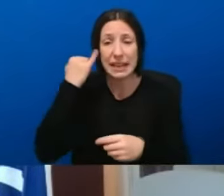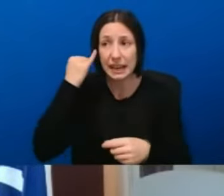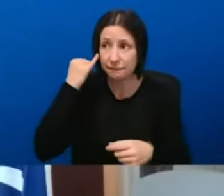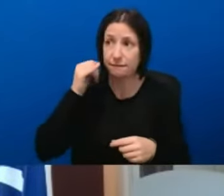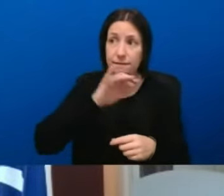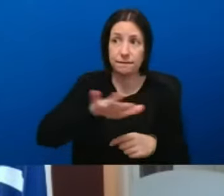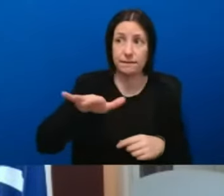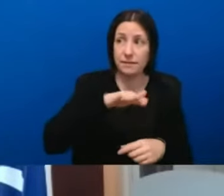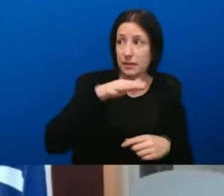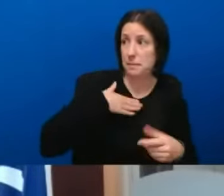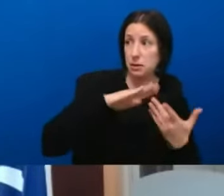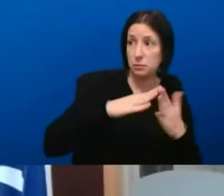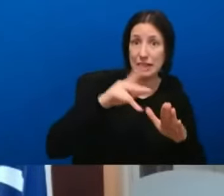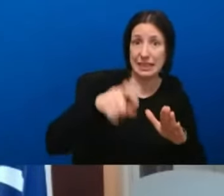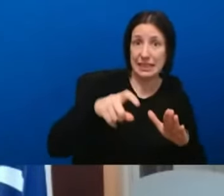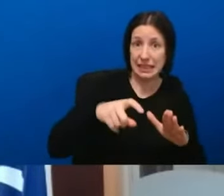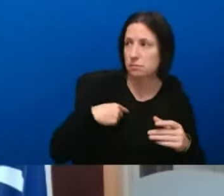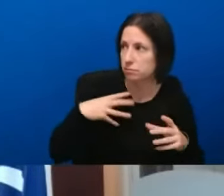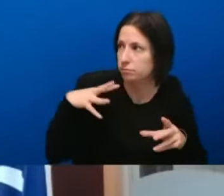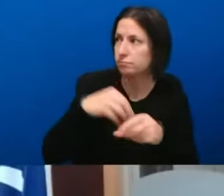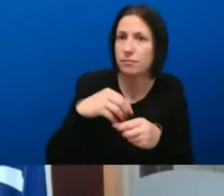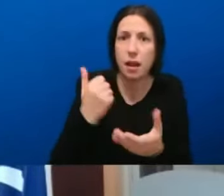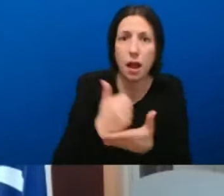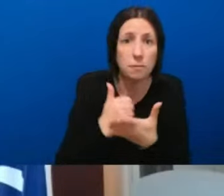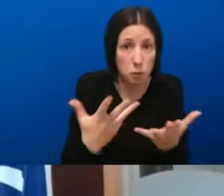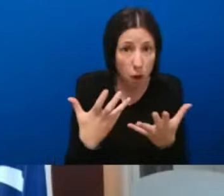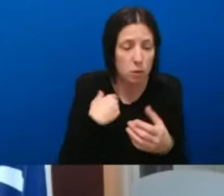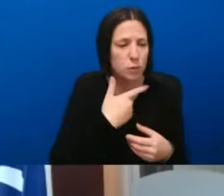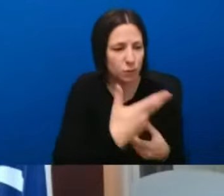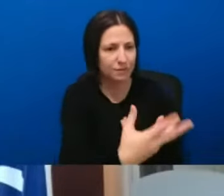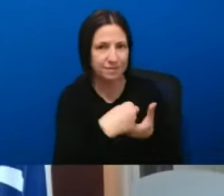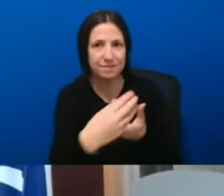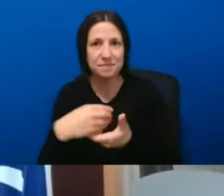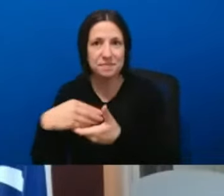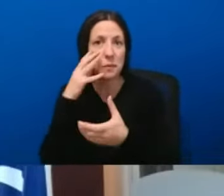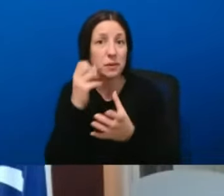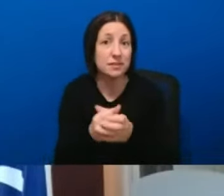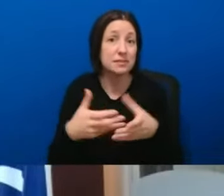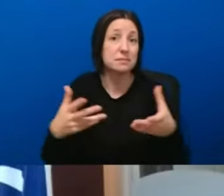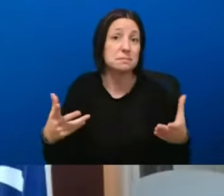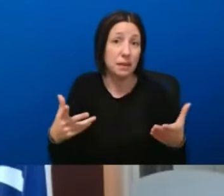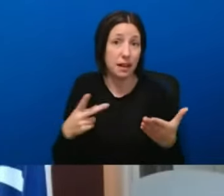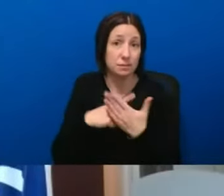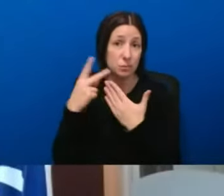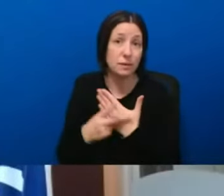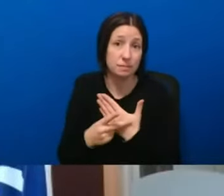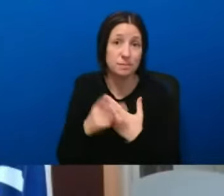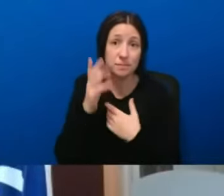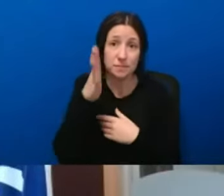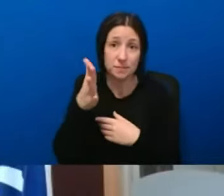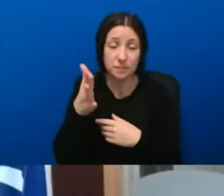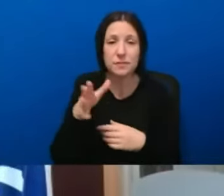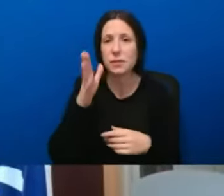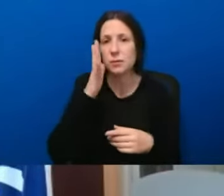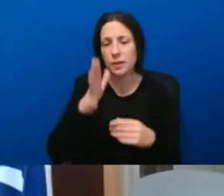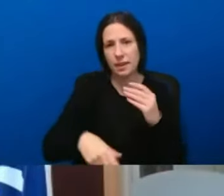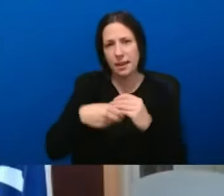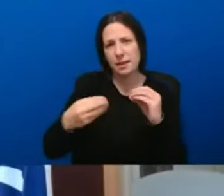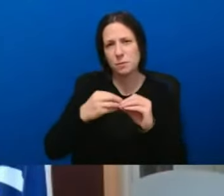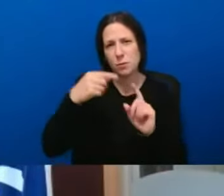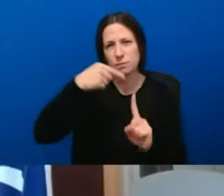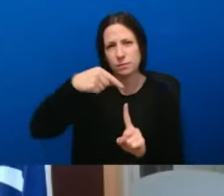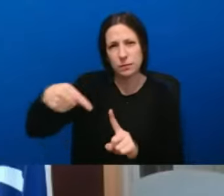support response should their communities see an impact from a wildfire in the future. So we're going to expand that program. We're going to look to put